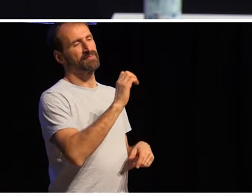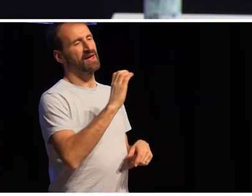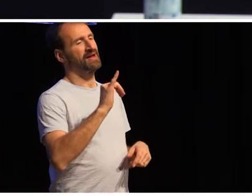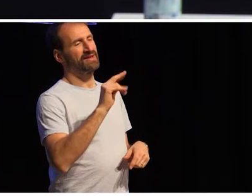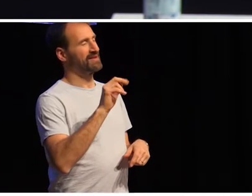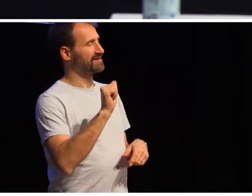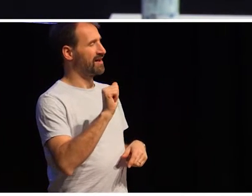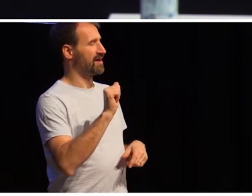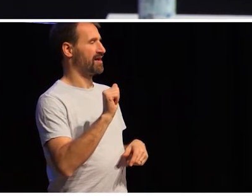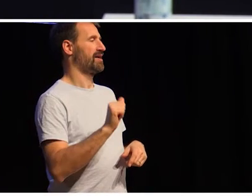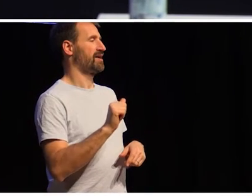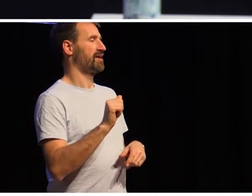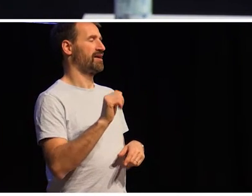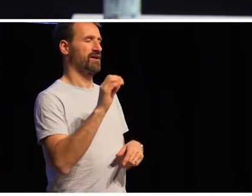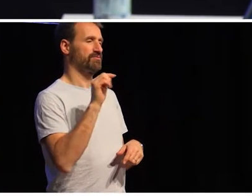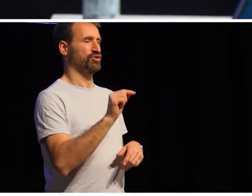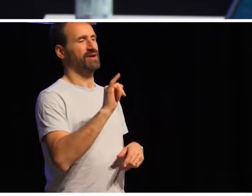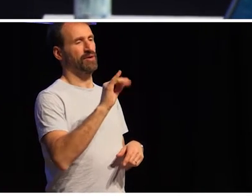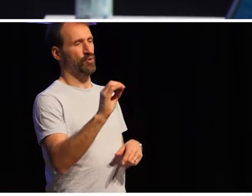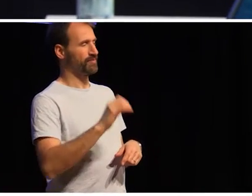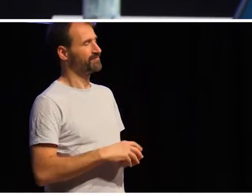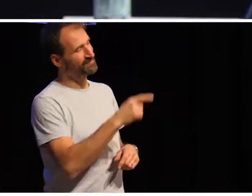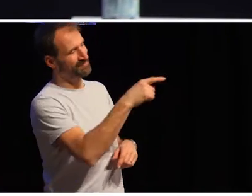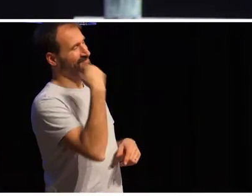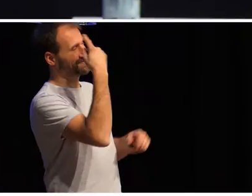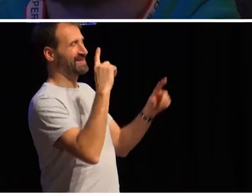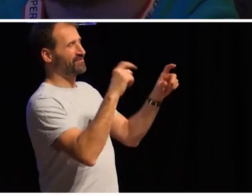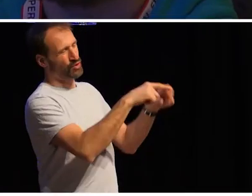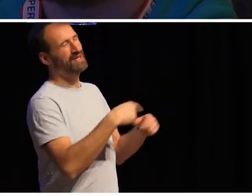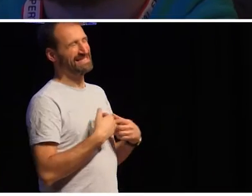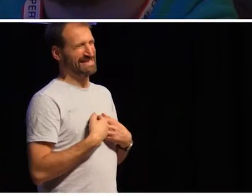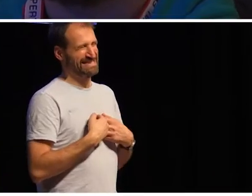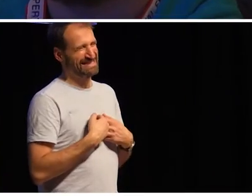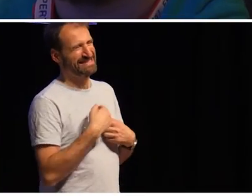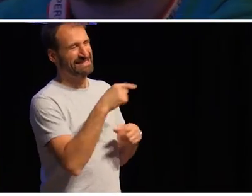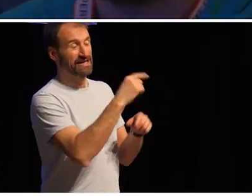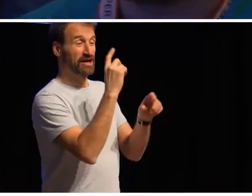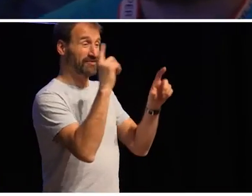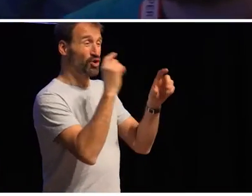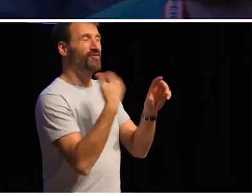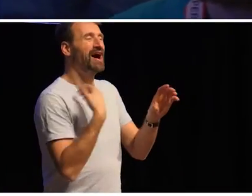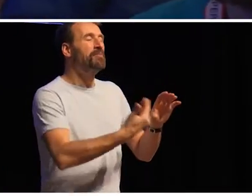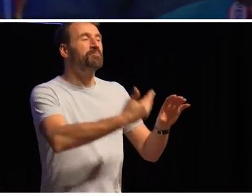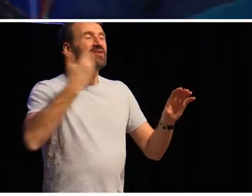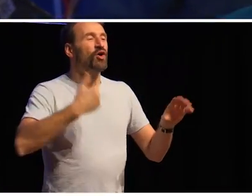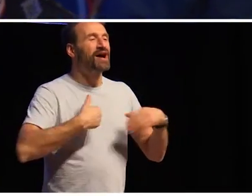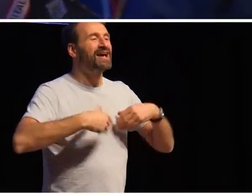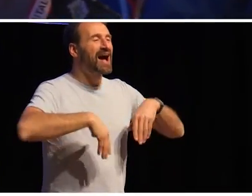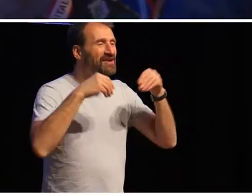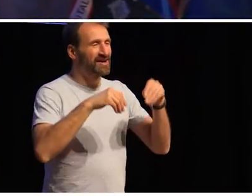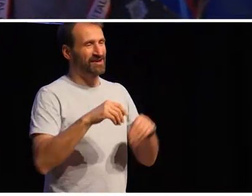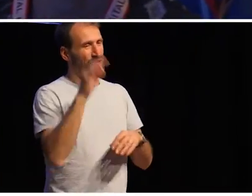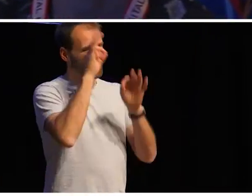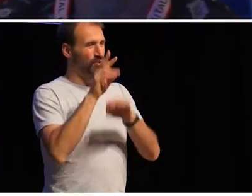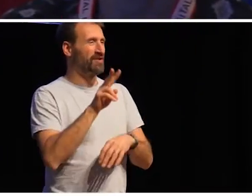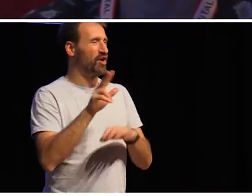bit younger than I look now. That picture obviously was taken before I started working with the Google V8 engine. No, just kidding.